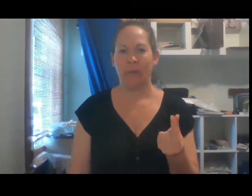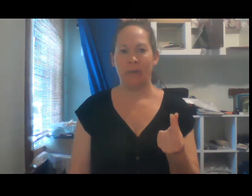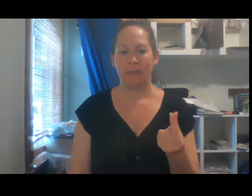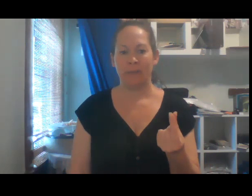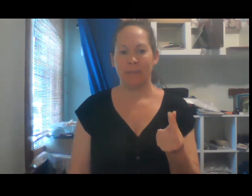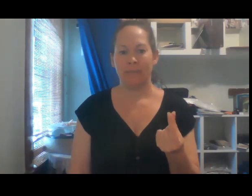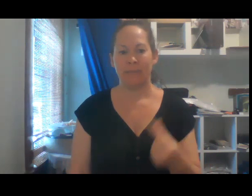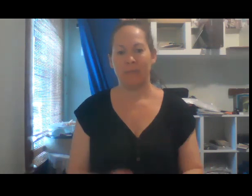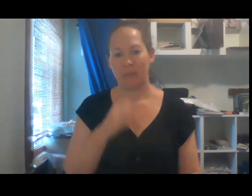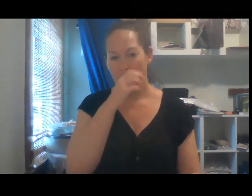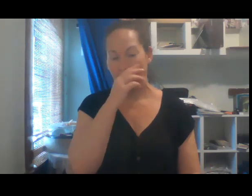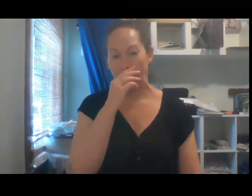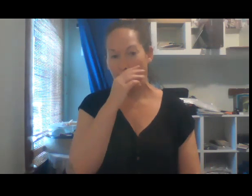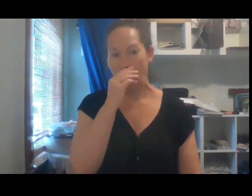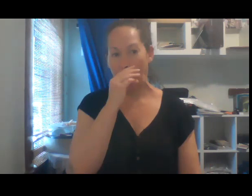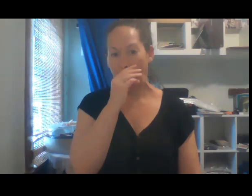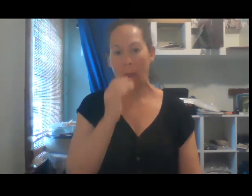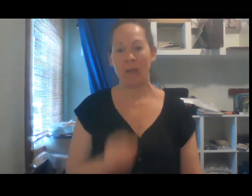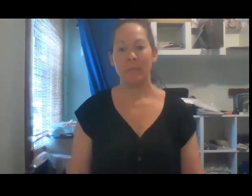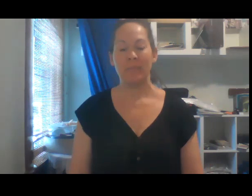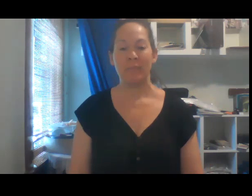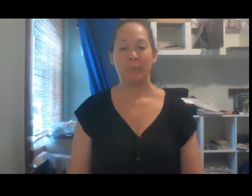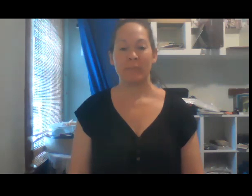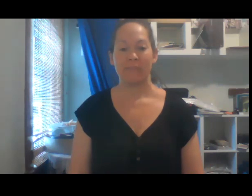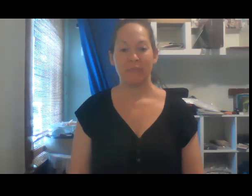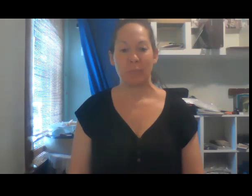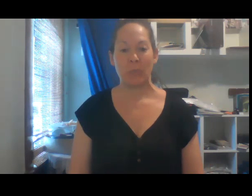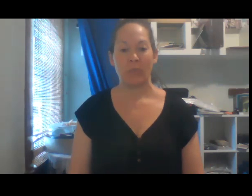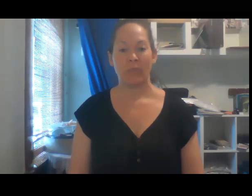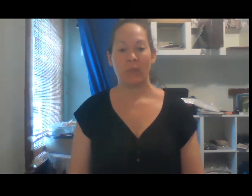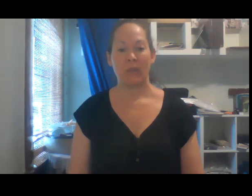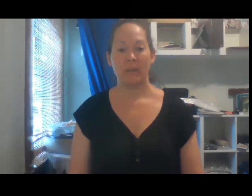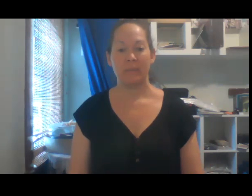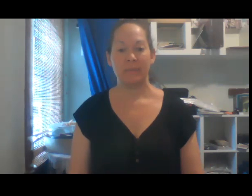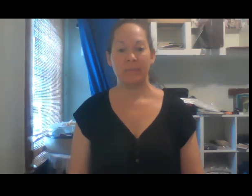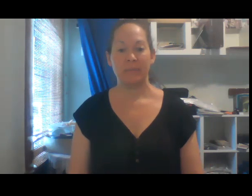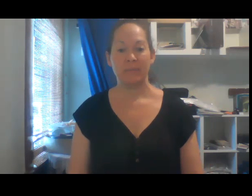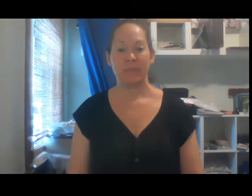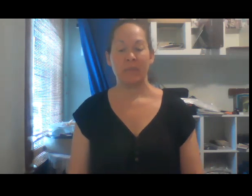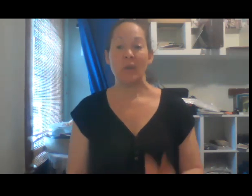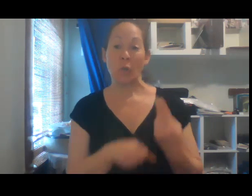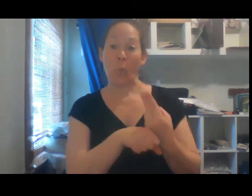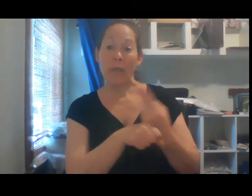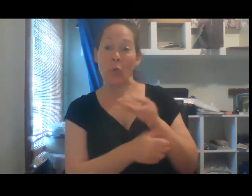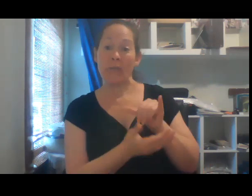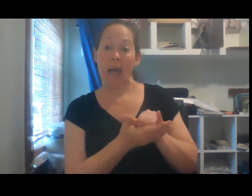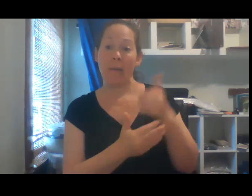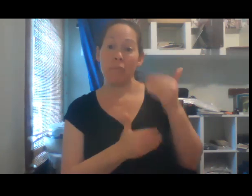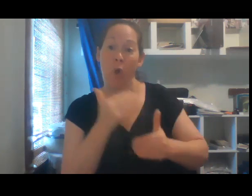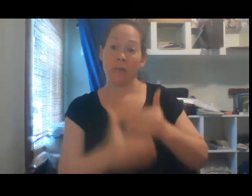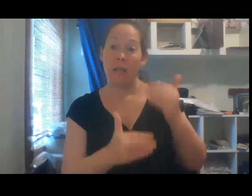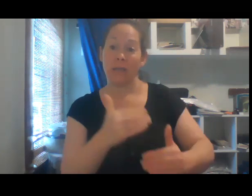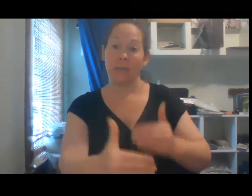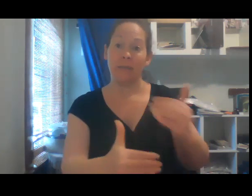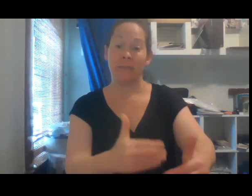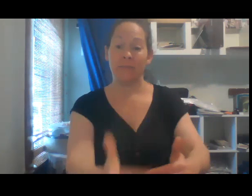has halved away. And so we, as a society, we use this process. We use these different